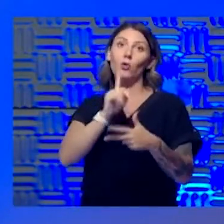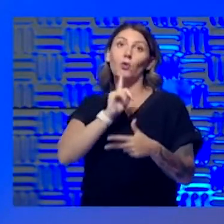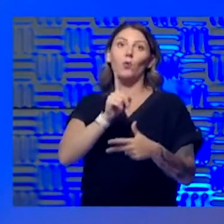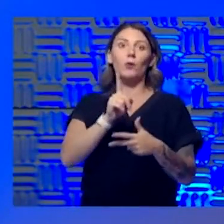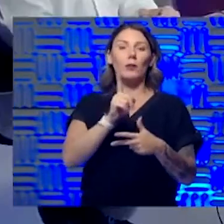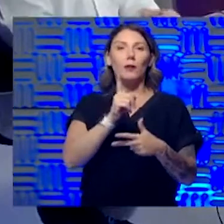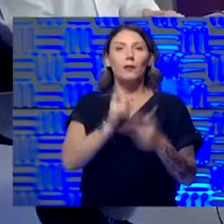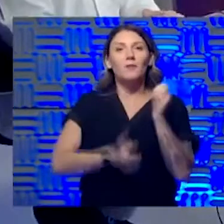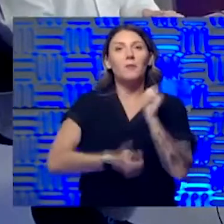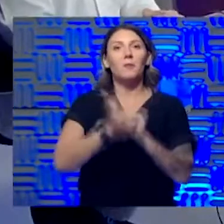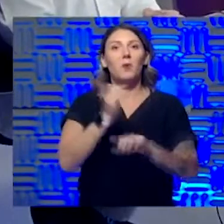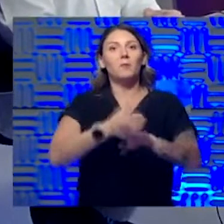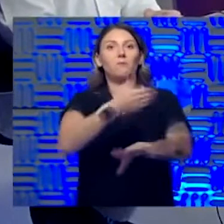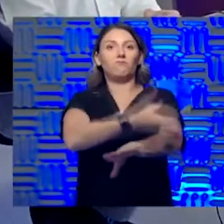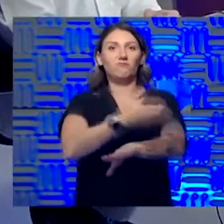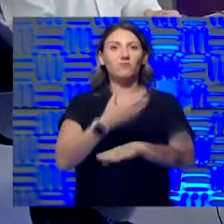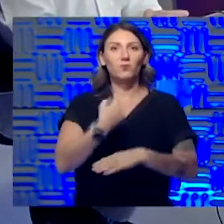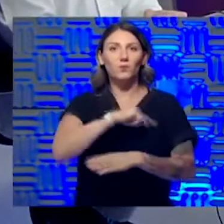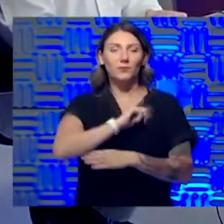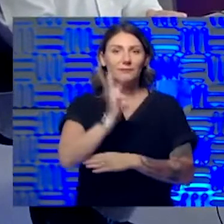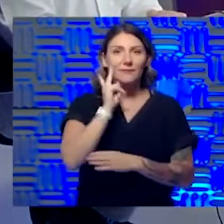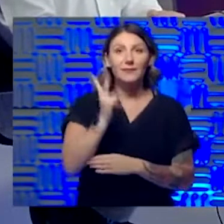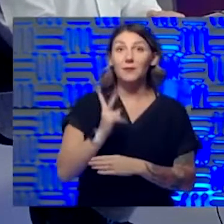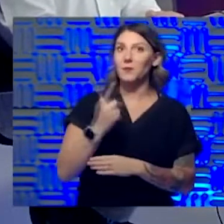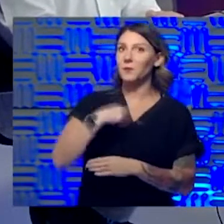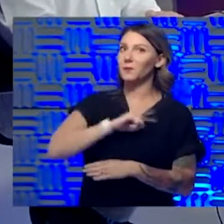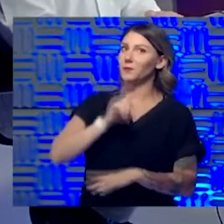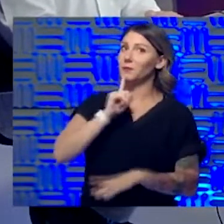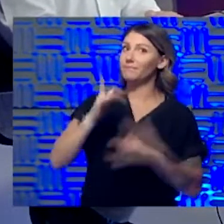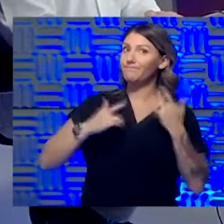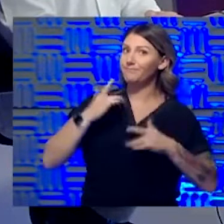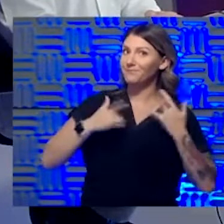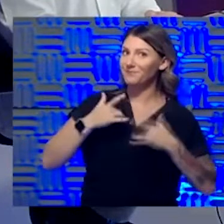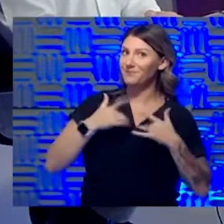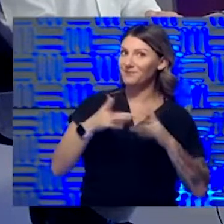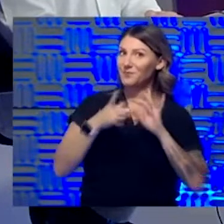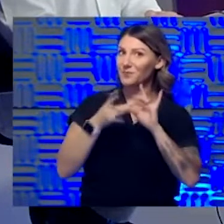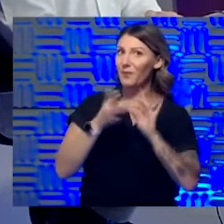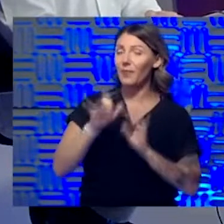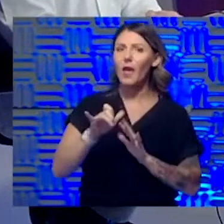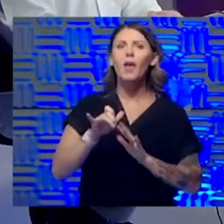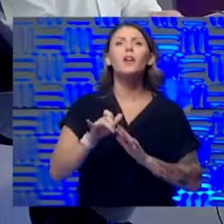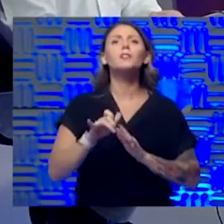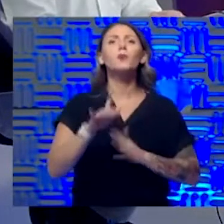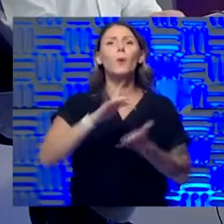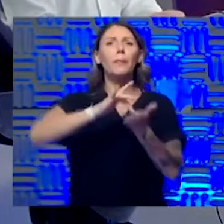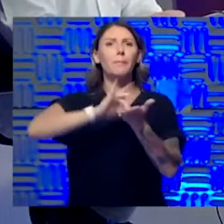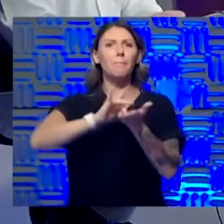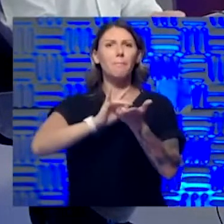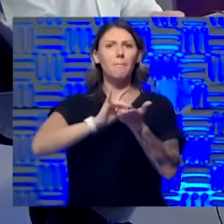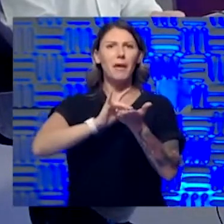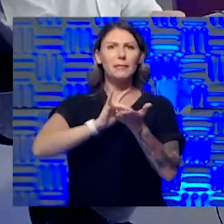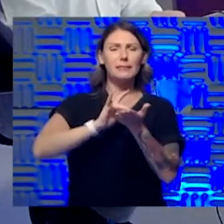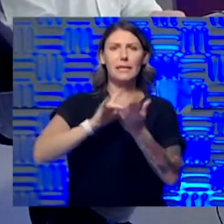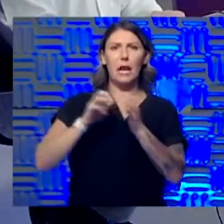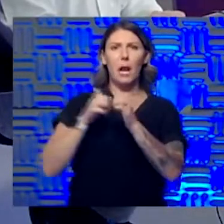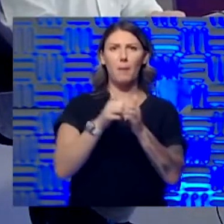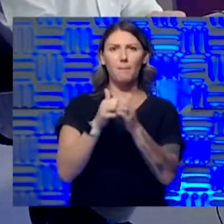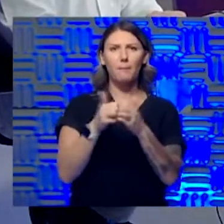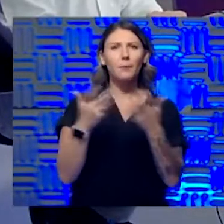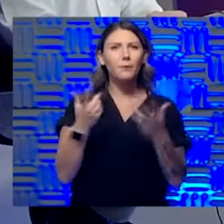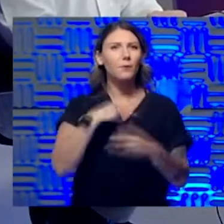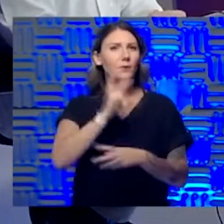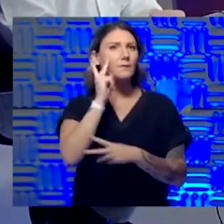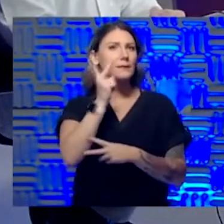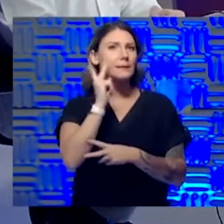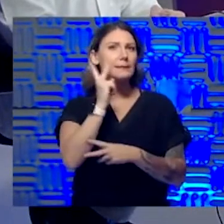most promise. Yeah, we're pretty excited about some of those. And then the drug combinations. Can you address that for just a moment? Because we've seen some